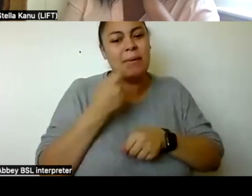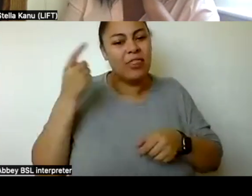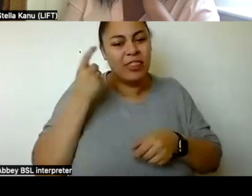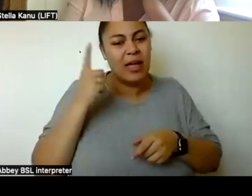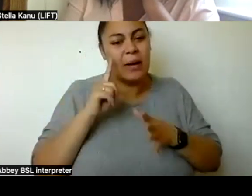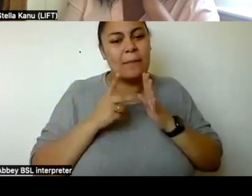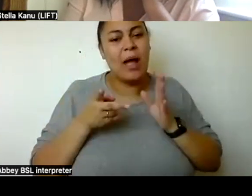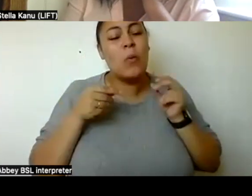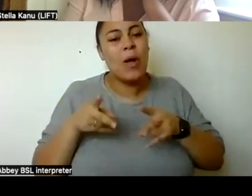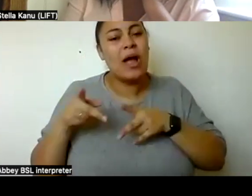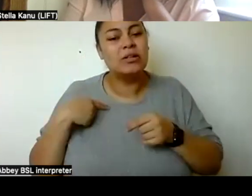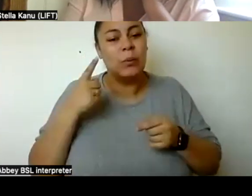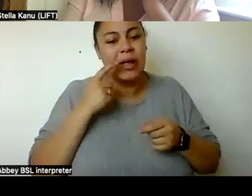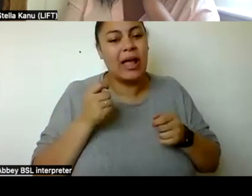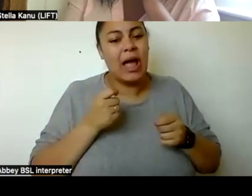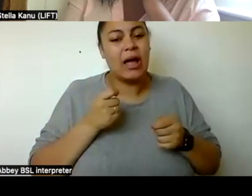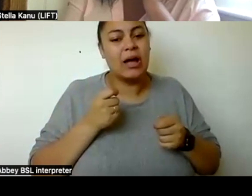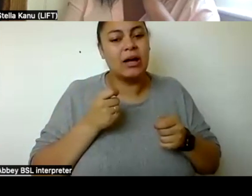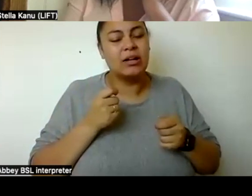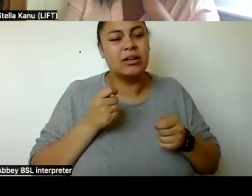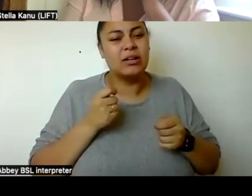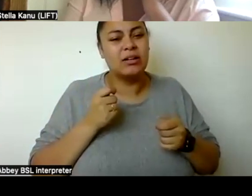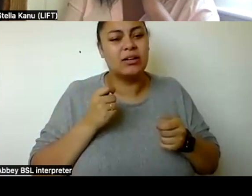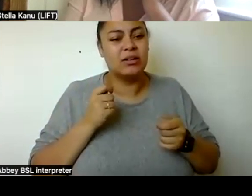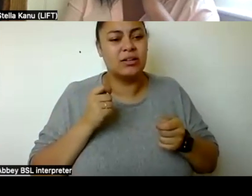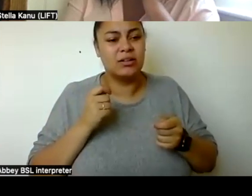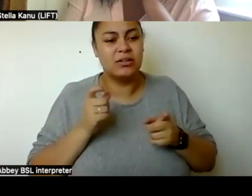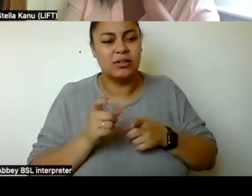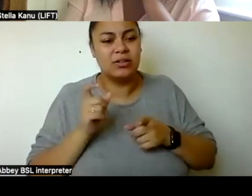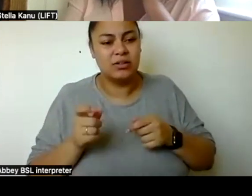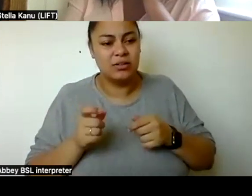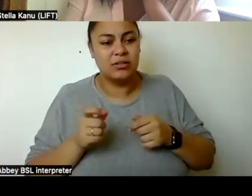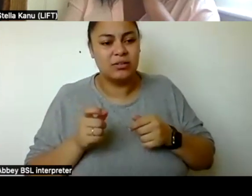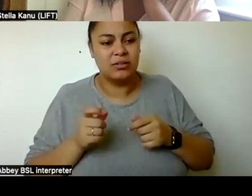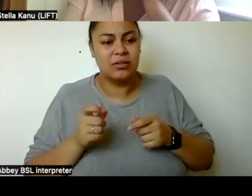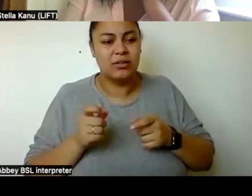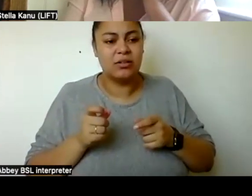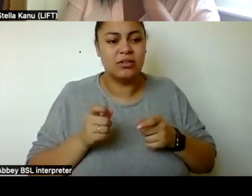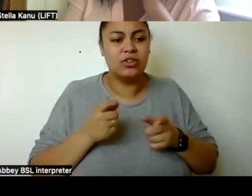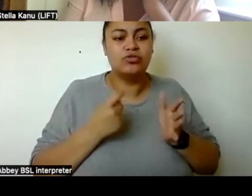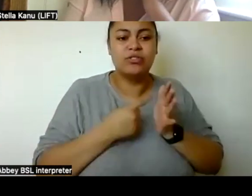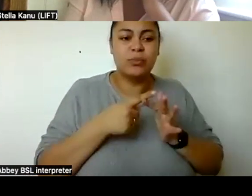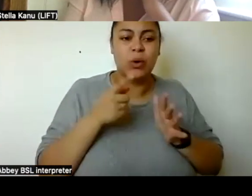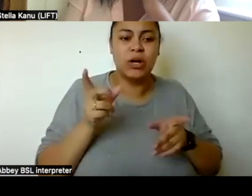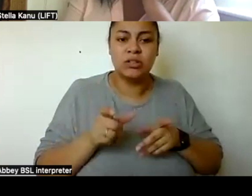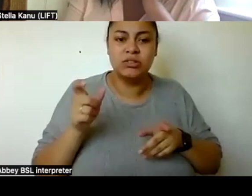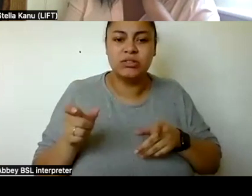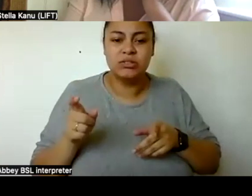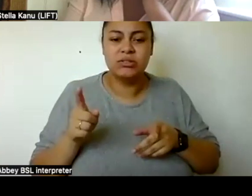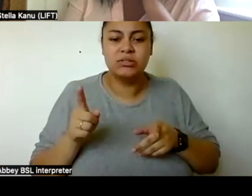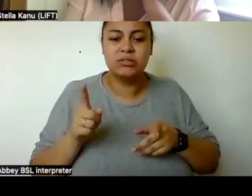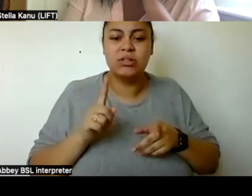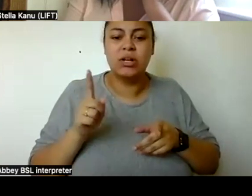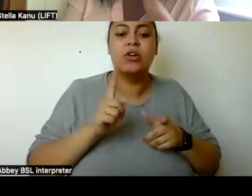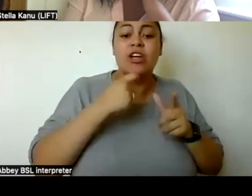can reword things to make sure that the freelancers have a bigger say in the way the contracts are